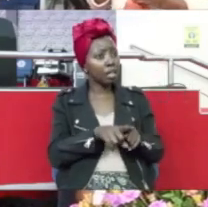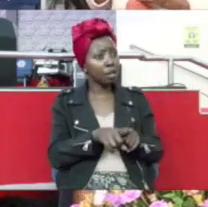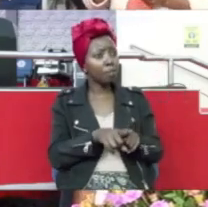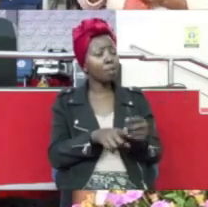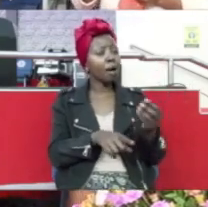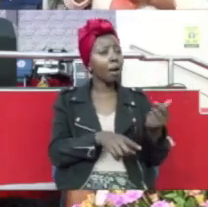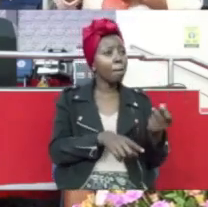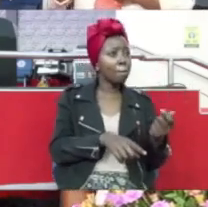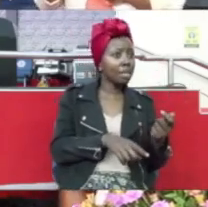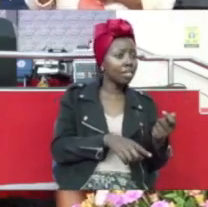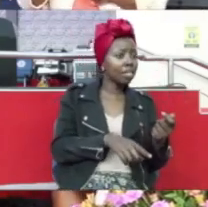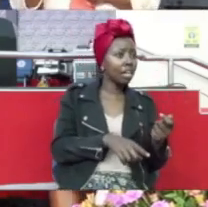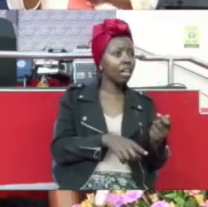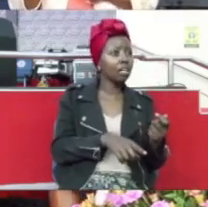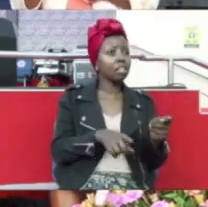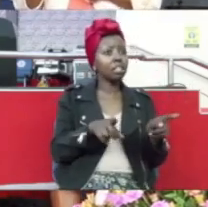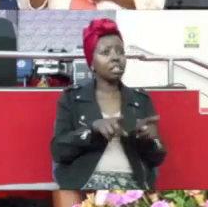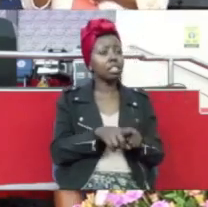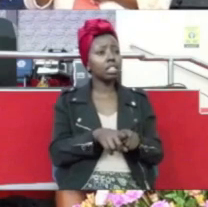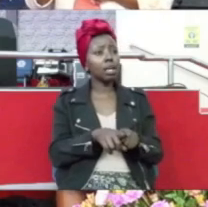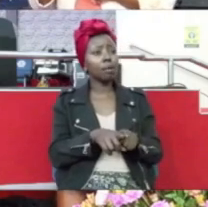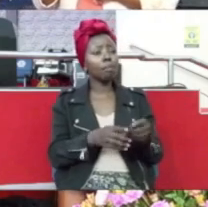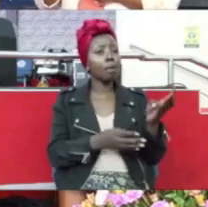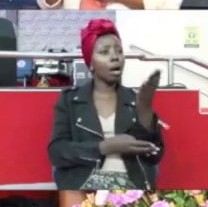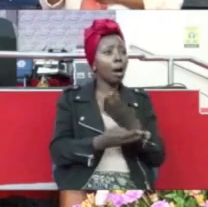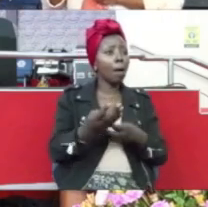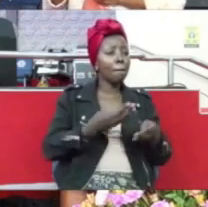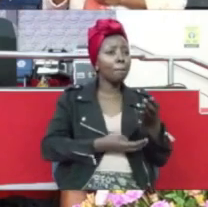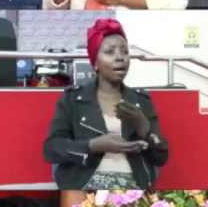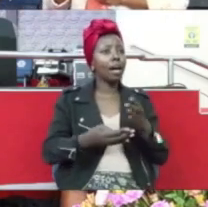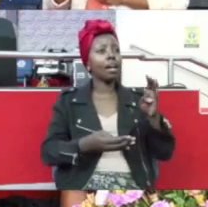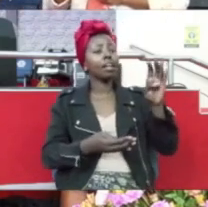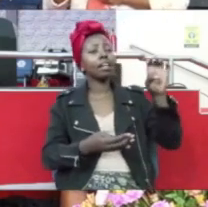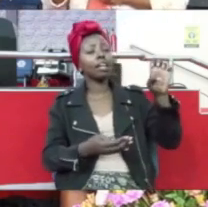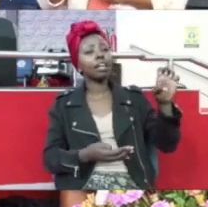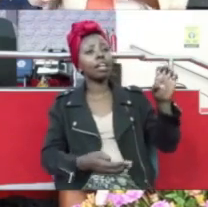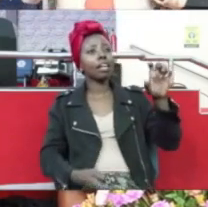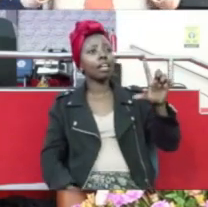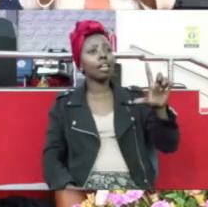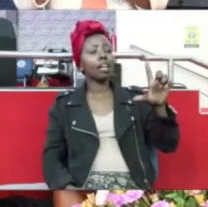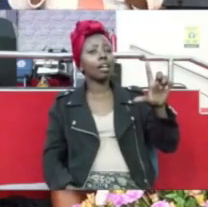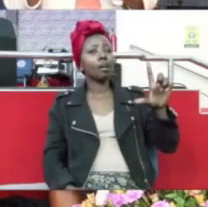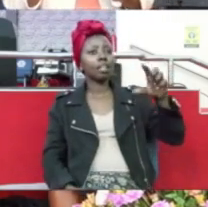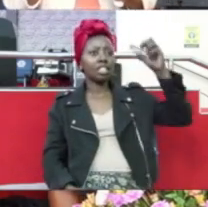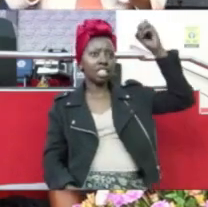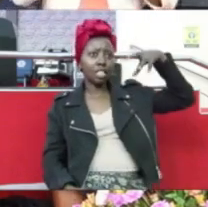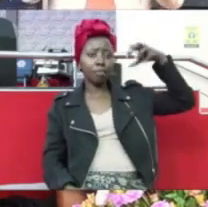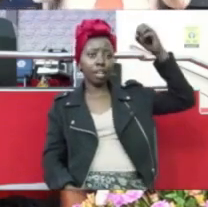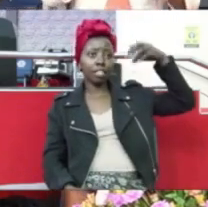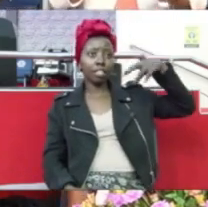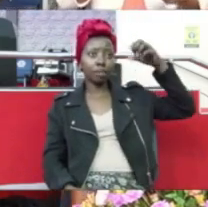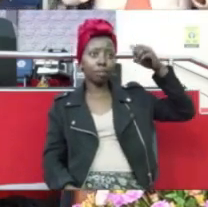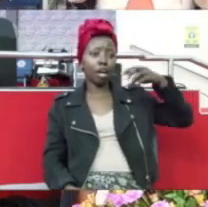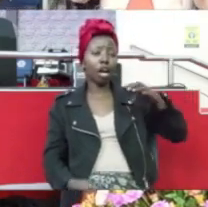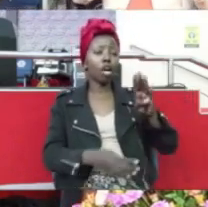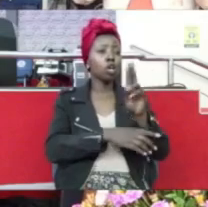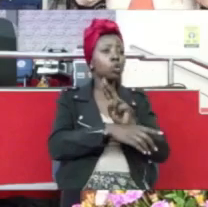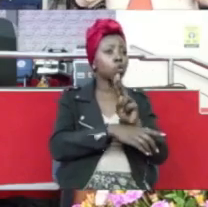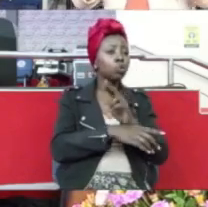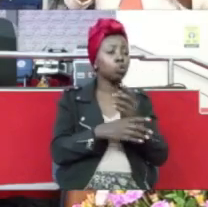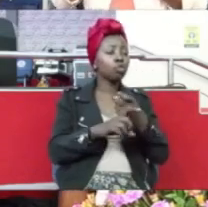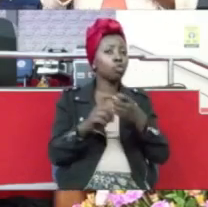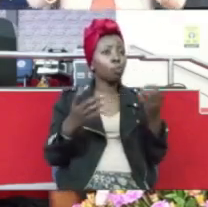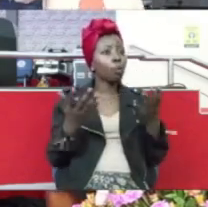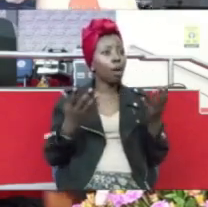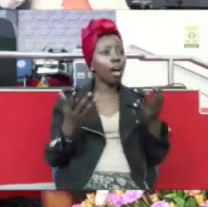pay the token with, electricity token, comes from our tithes. Ni vizuri kuelewa ya kwamba ile pesa tunalipia